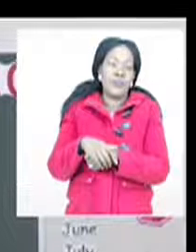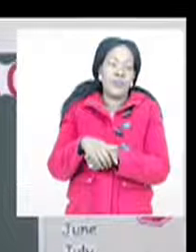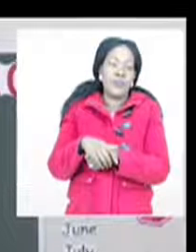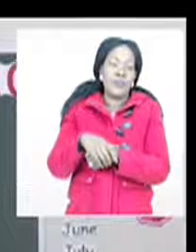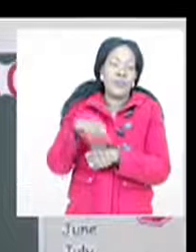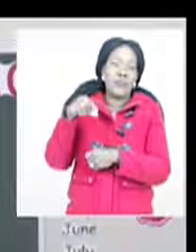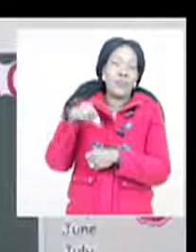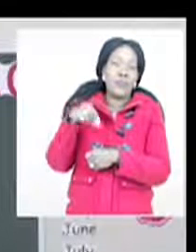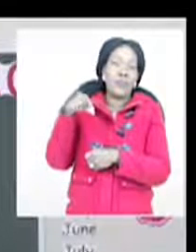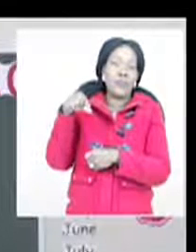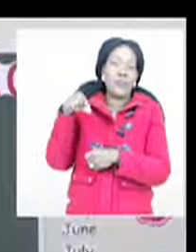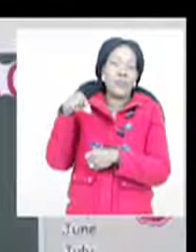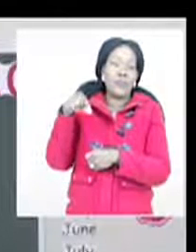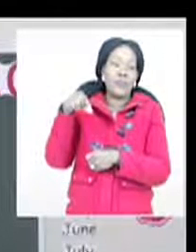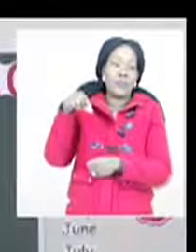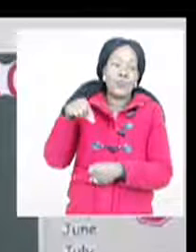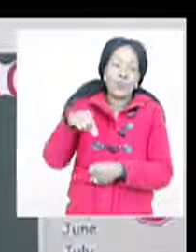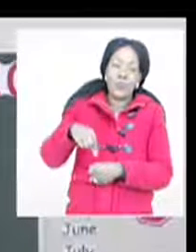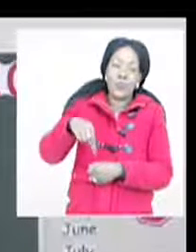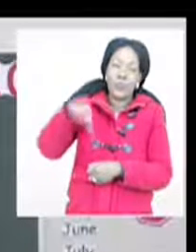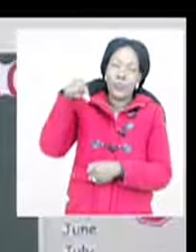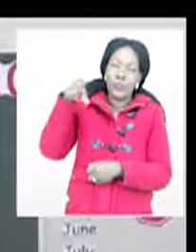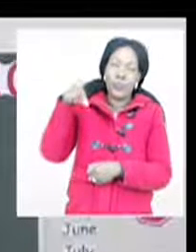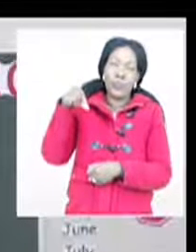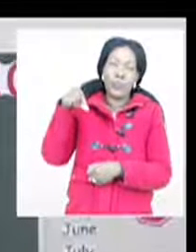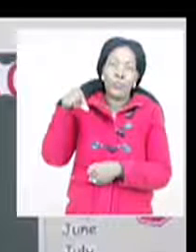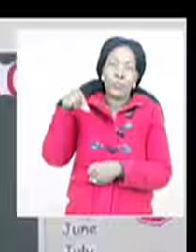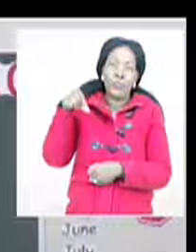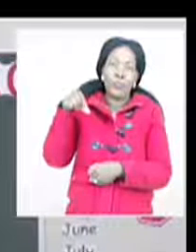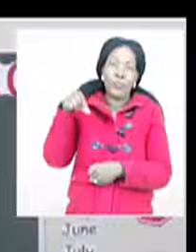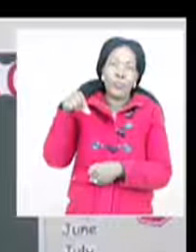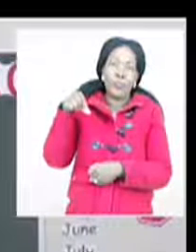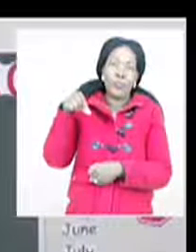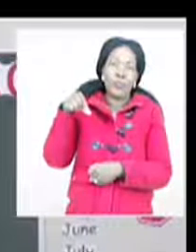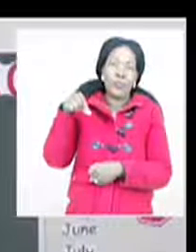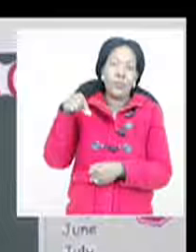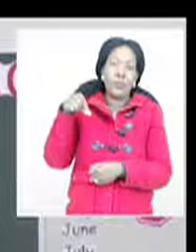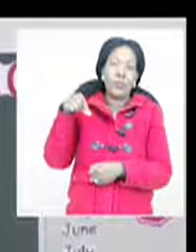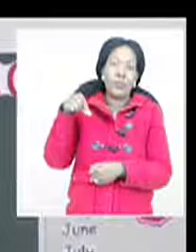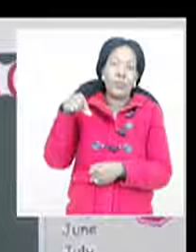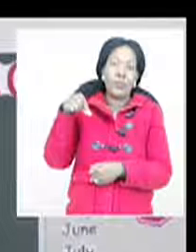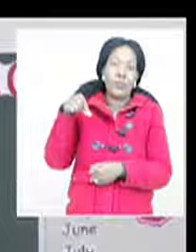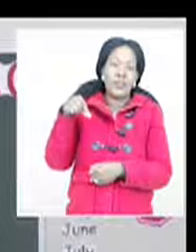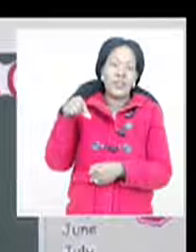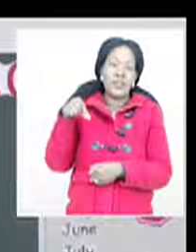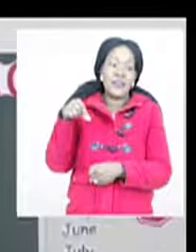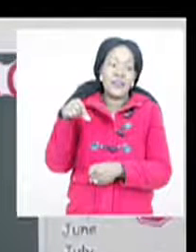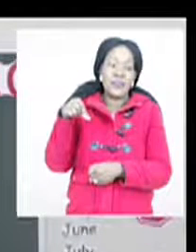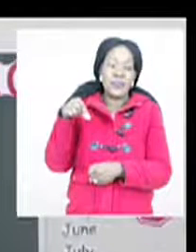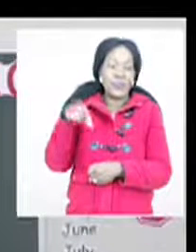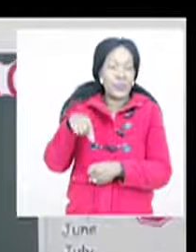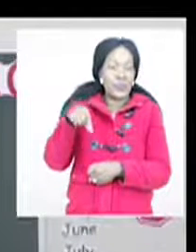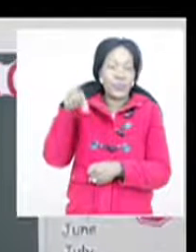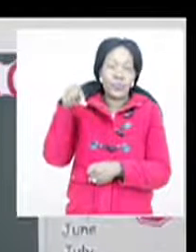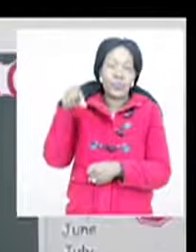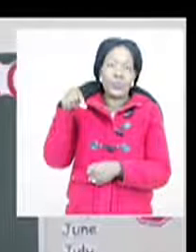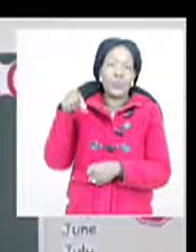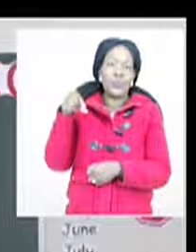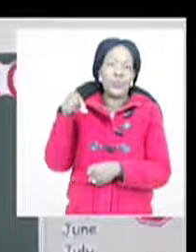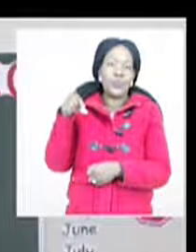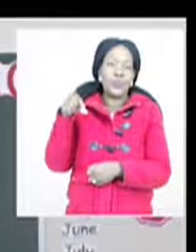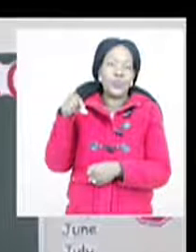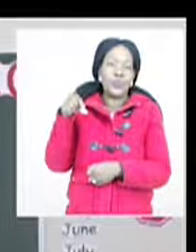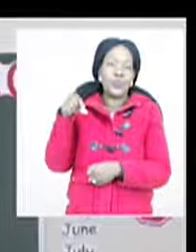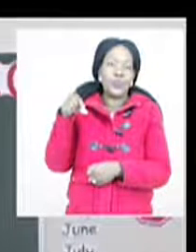make? It says kwa in phonics, and it says Q in the alphabet.